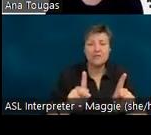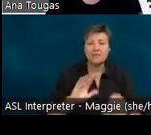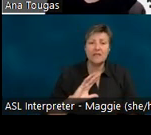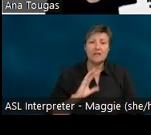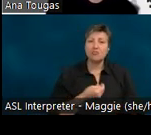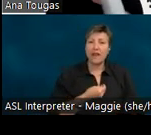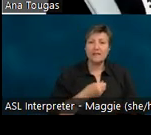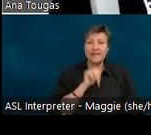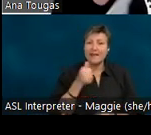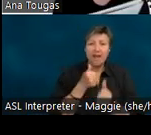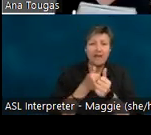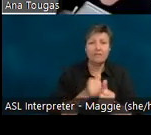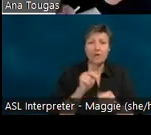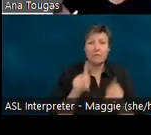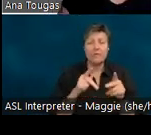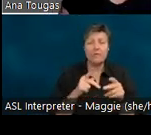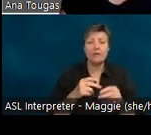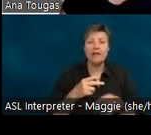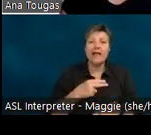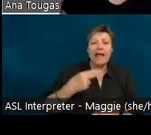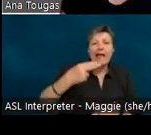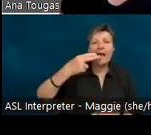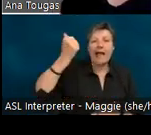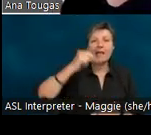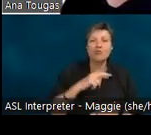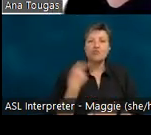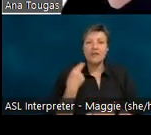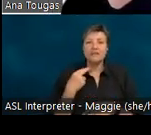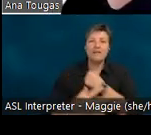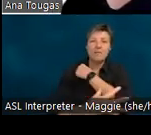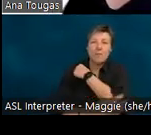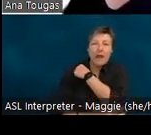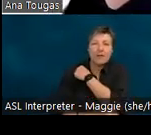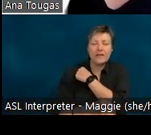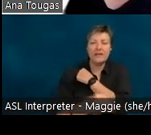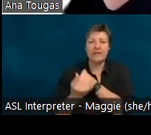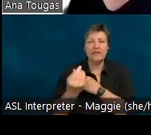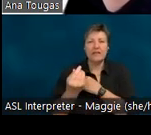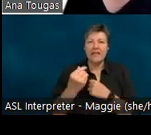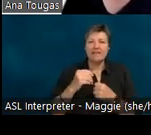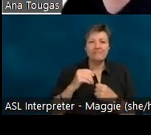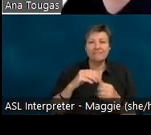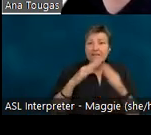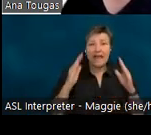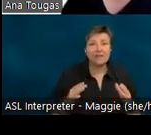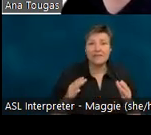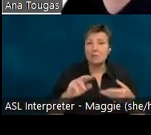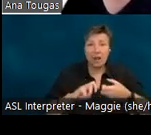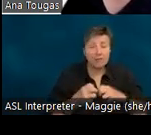put at a greater risk of experiencing poverty, houselessness, and other situations that put them at an increased risk of violence and danger.